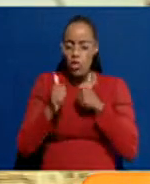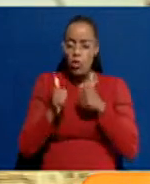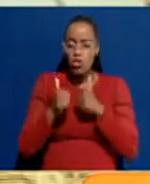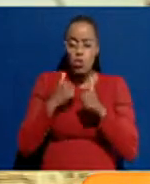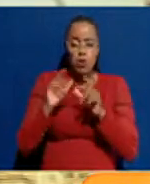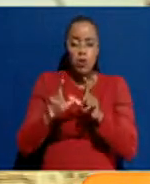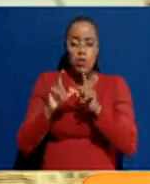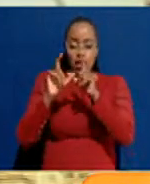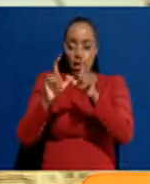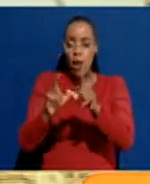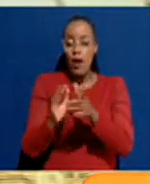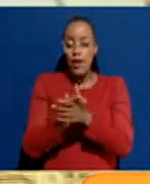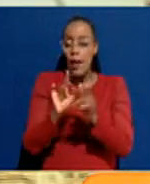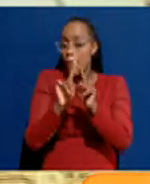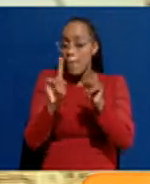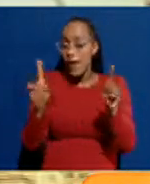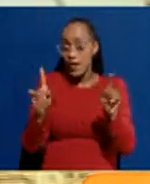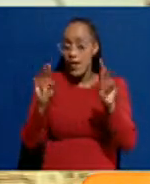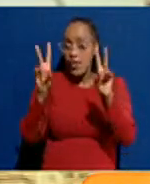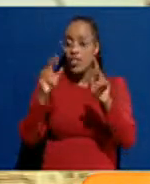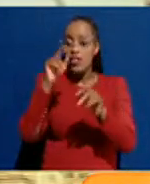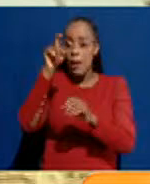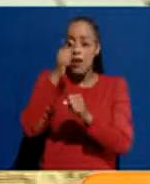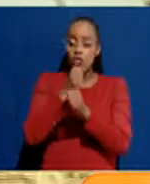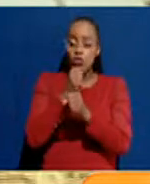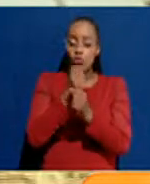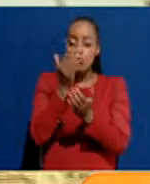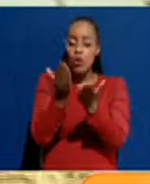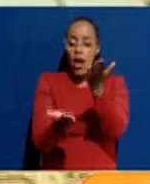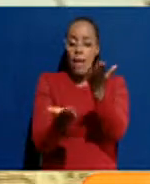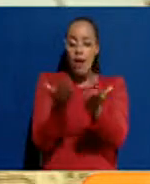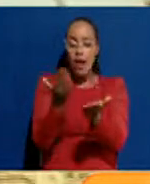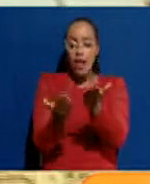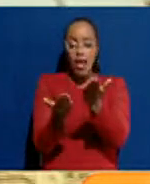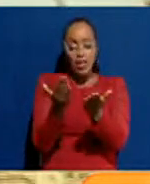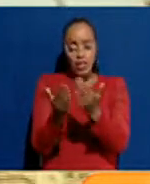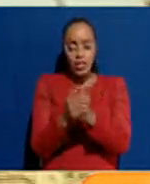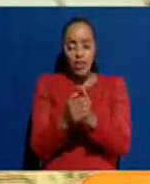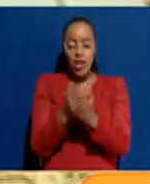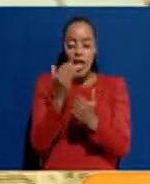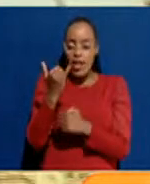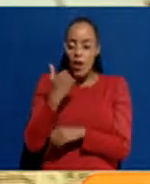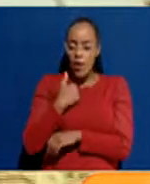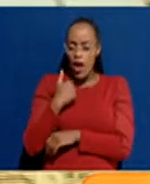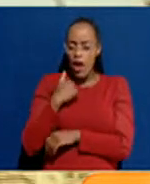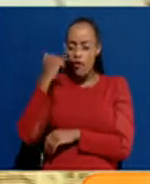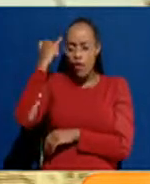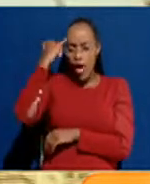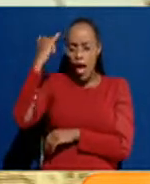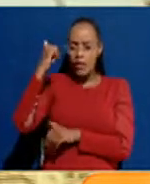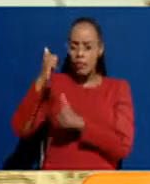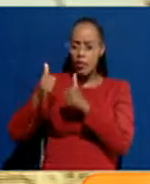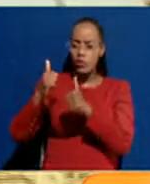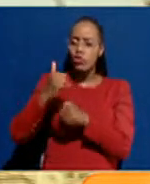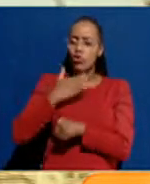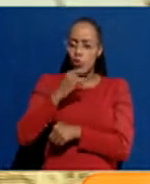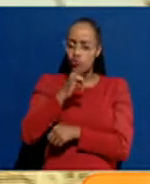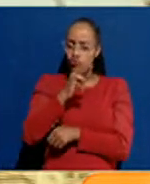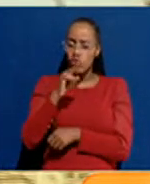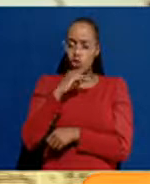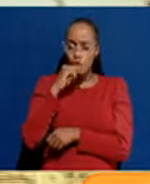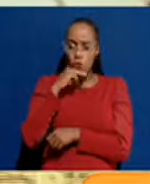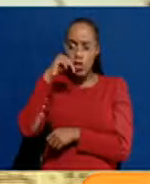given. But the issue is they really have to do a balancing act. Now, there is an aspect that I would like to mention